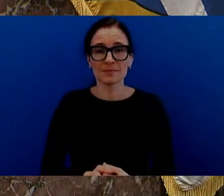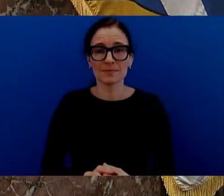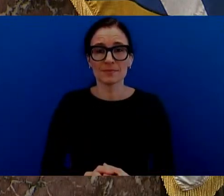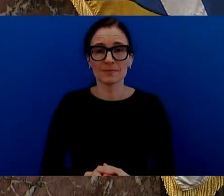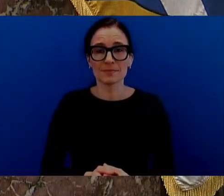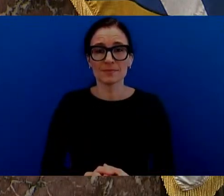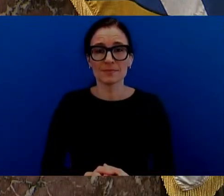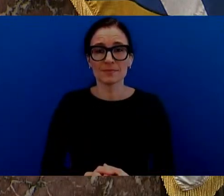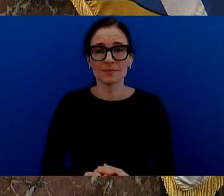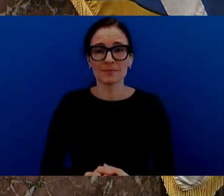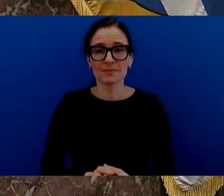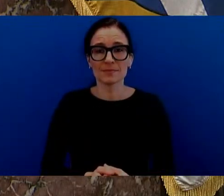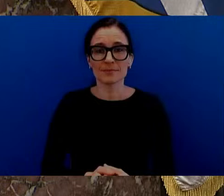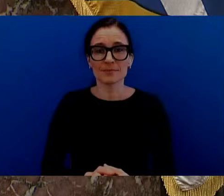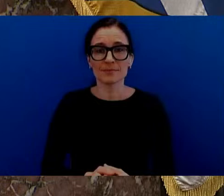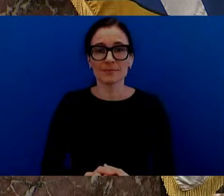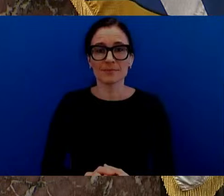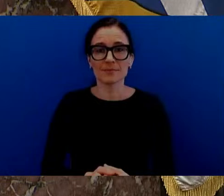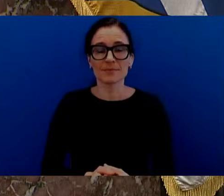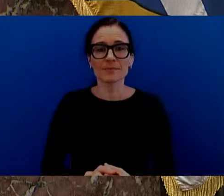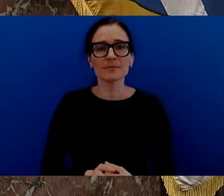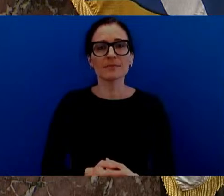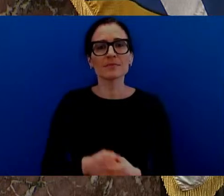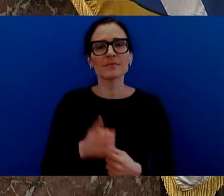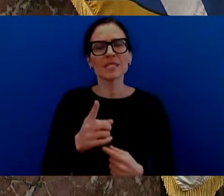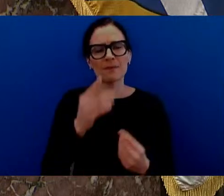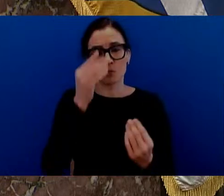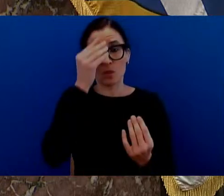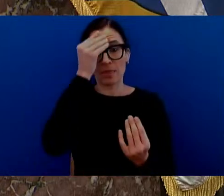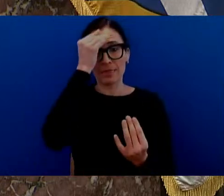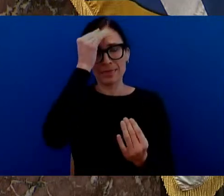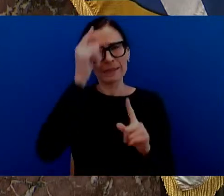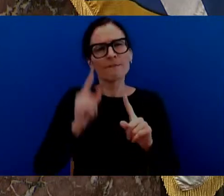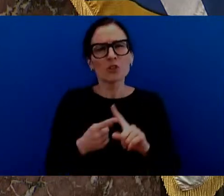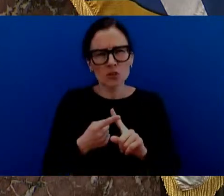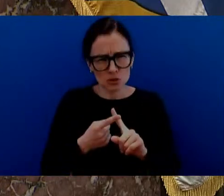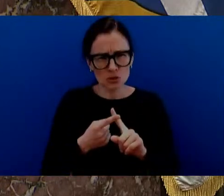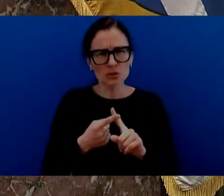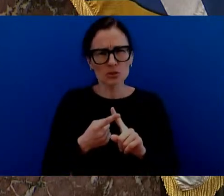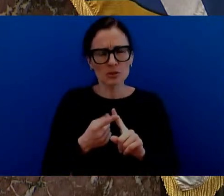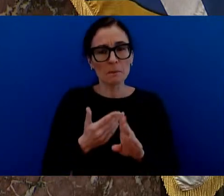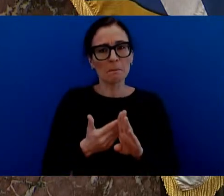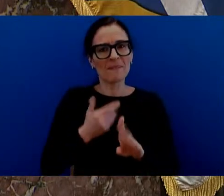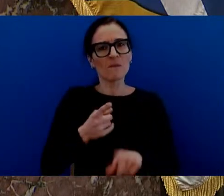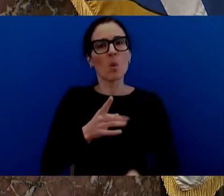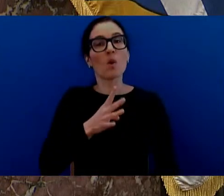Because once the word is out, you can't grab it and take it back.